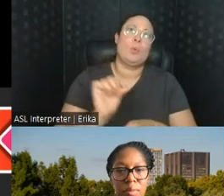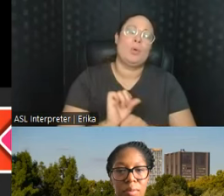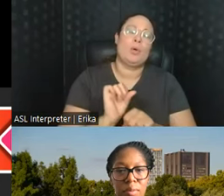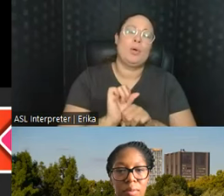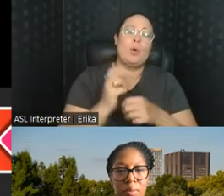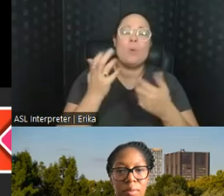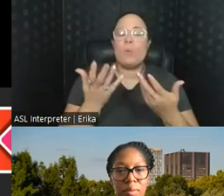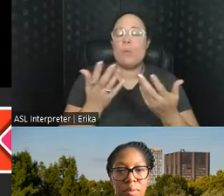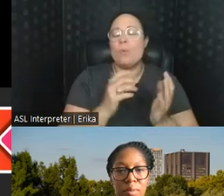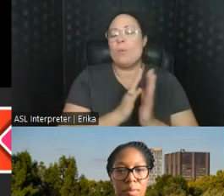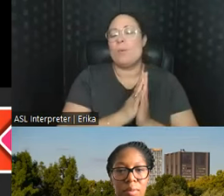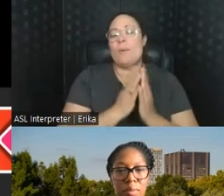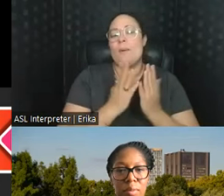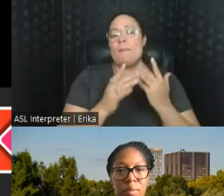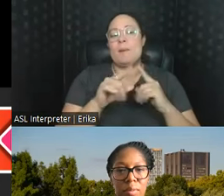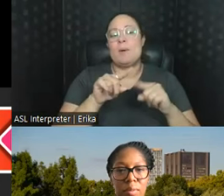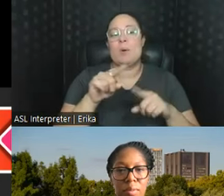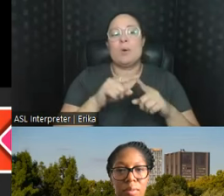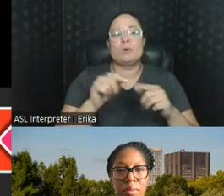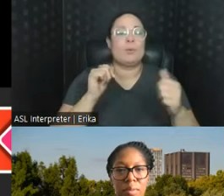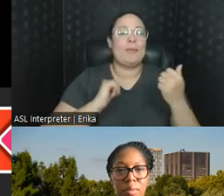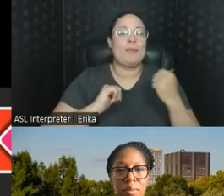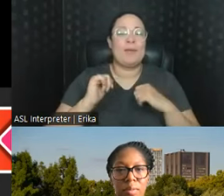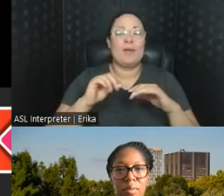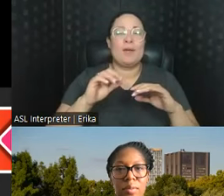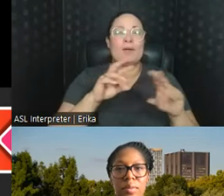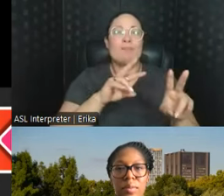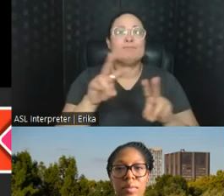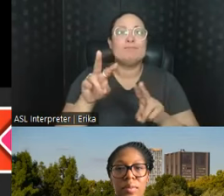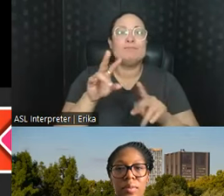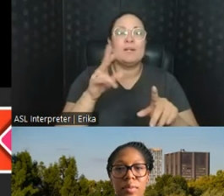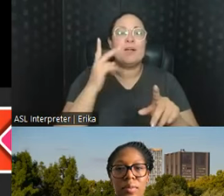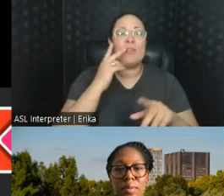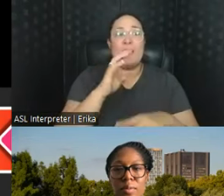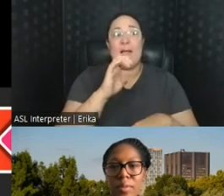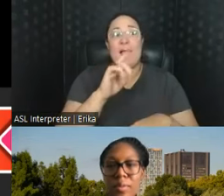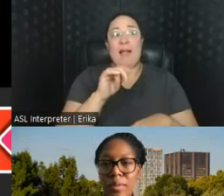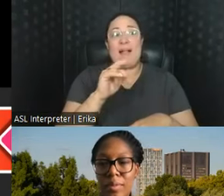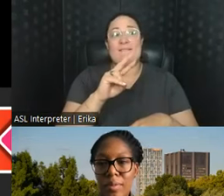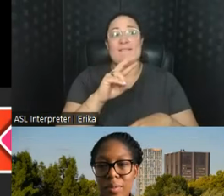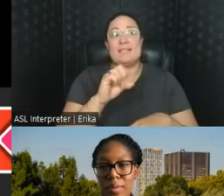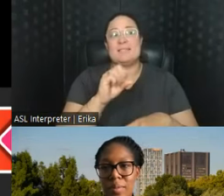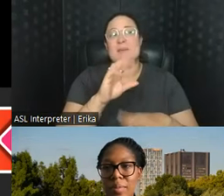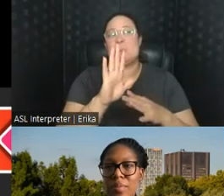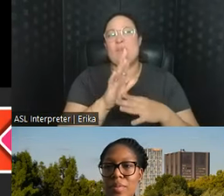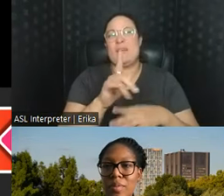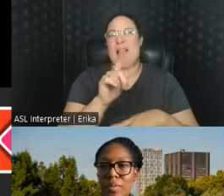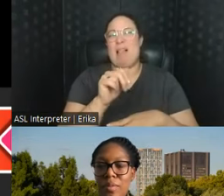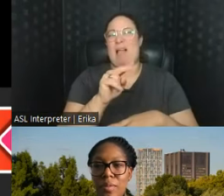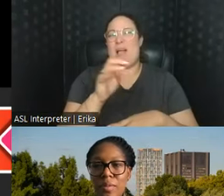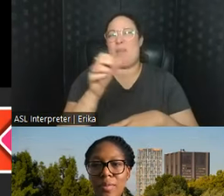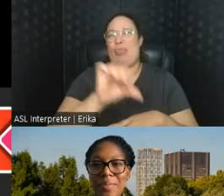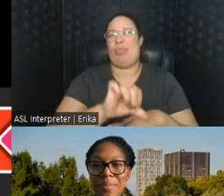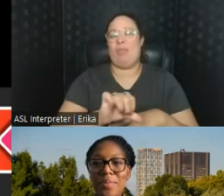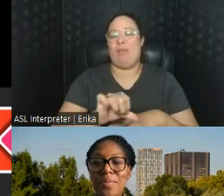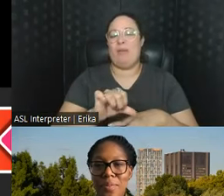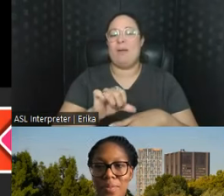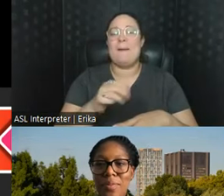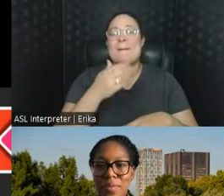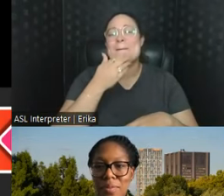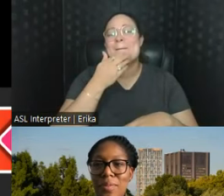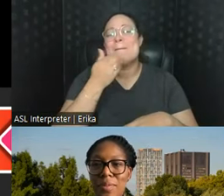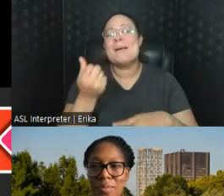might have gone to the theater and thought that the Elvis movie was lame. But there are better ways